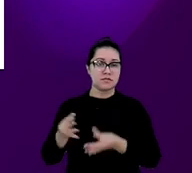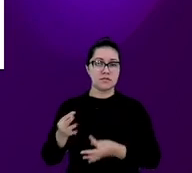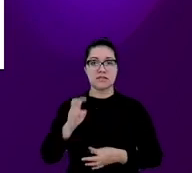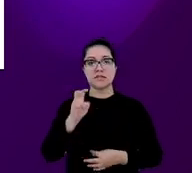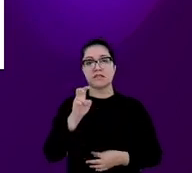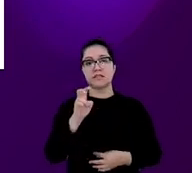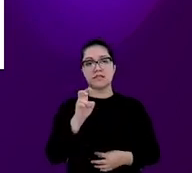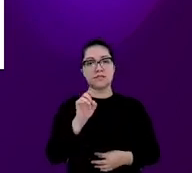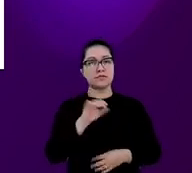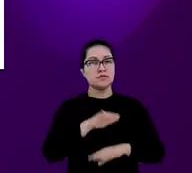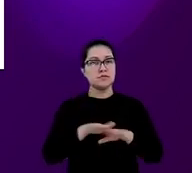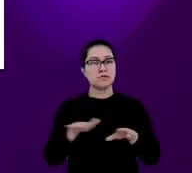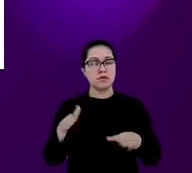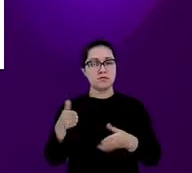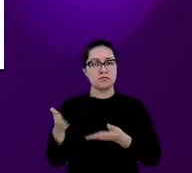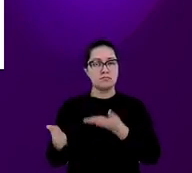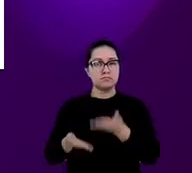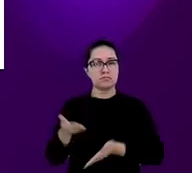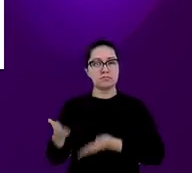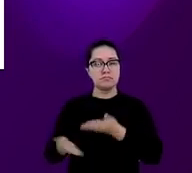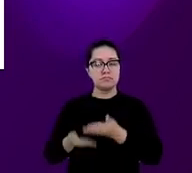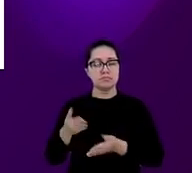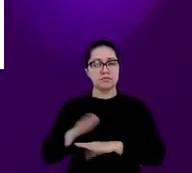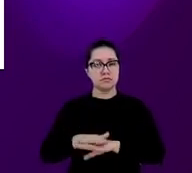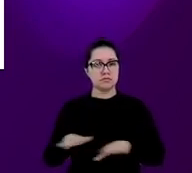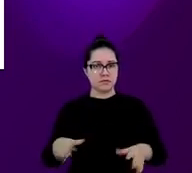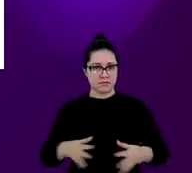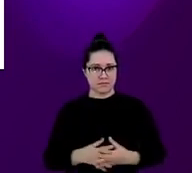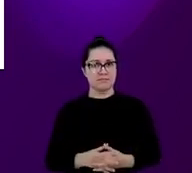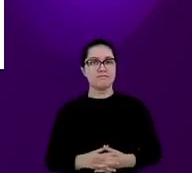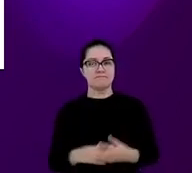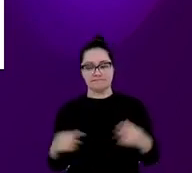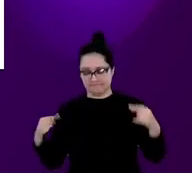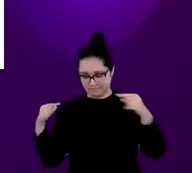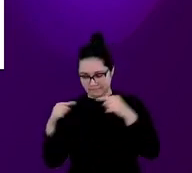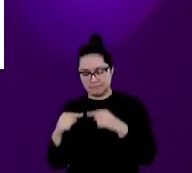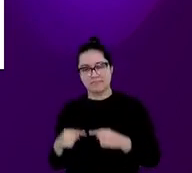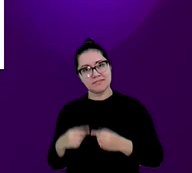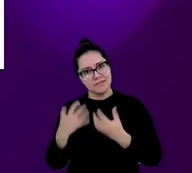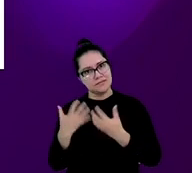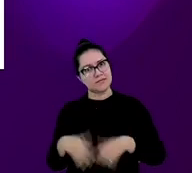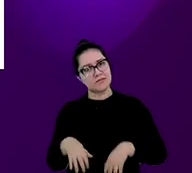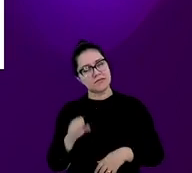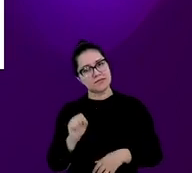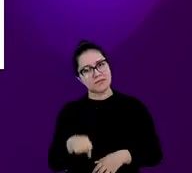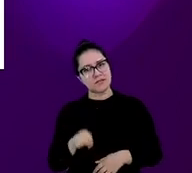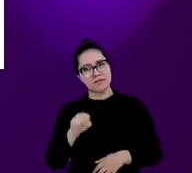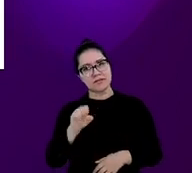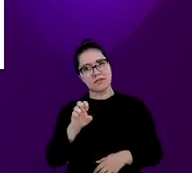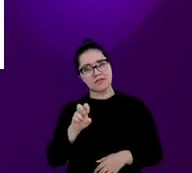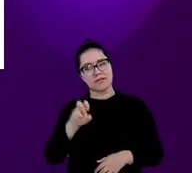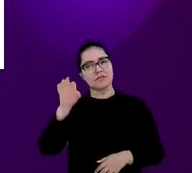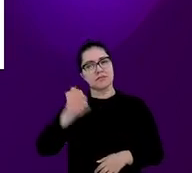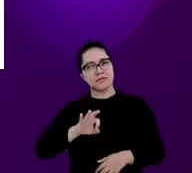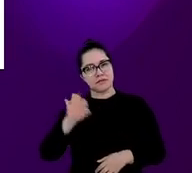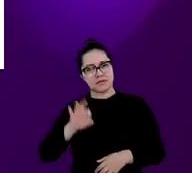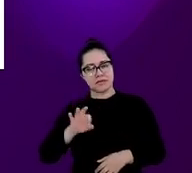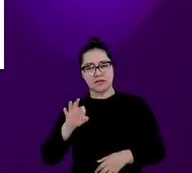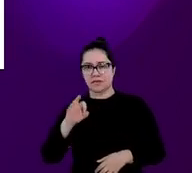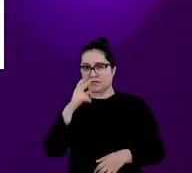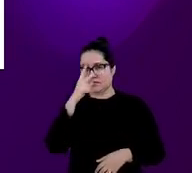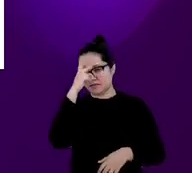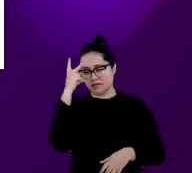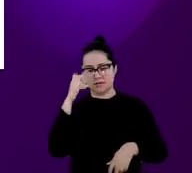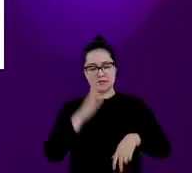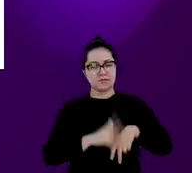it worked for 85% of the people. So it's really important to make that customization. Just